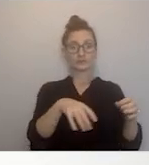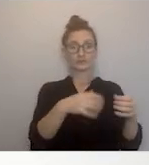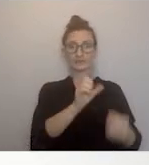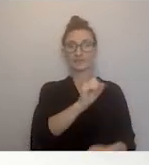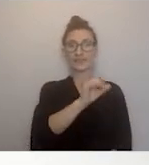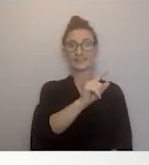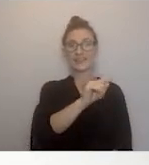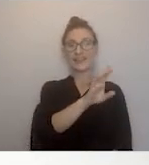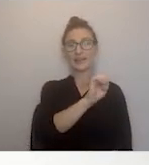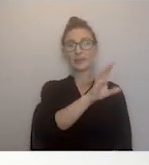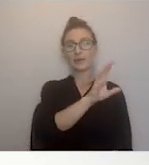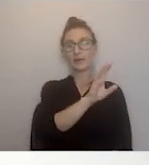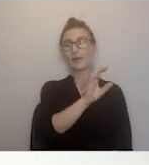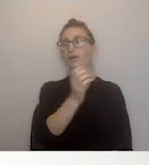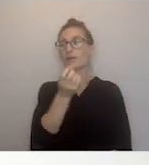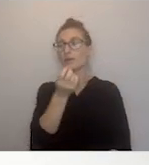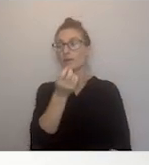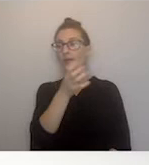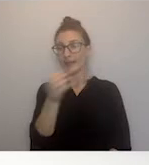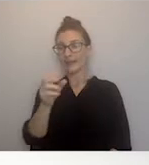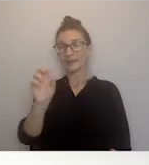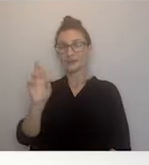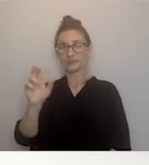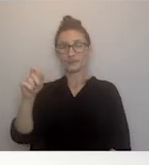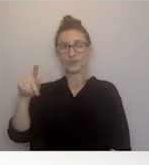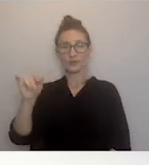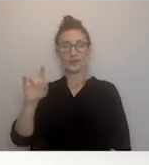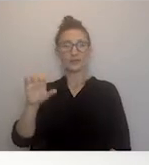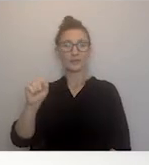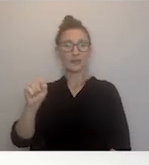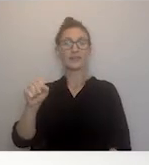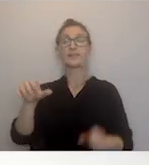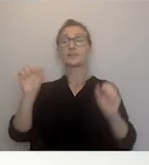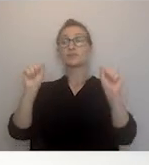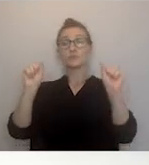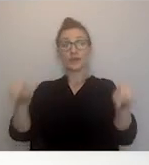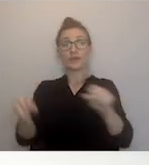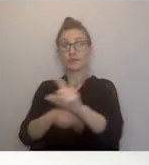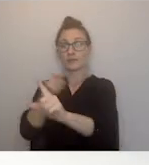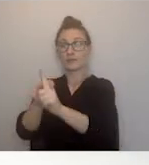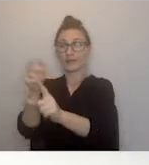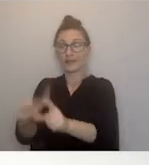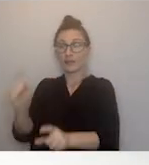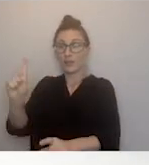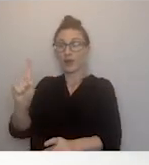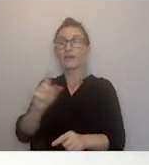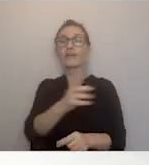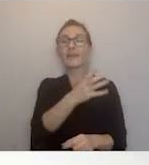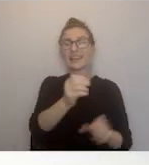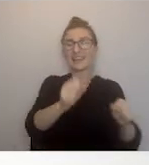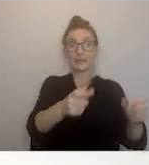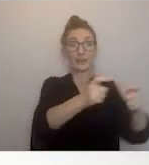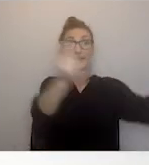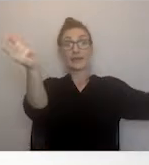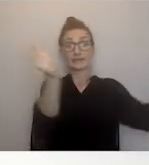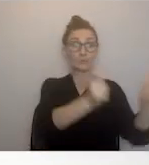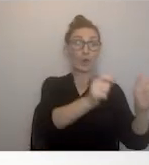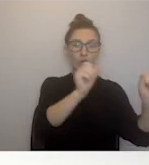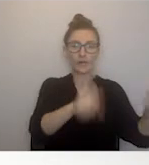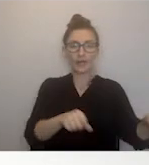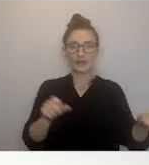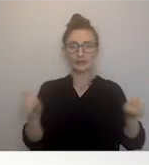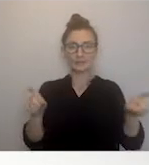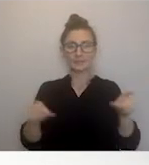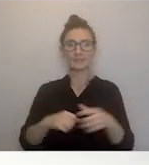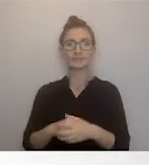scalable and replicable models, as in you can make them as big as you want or little as you want and anywhere you want. We are creating a